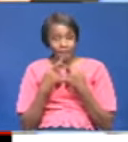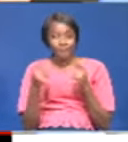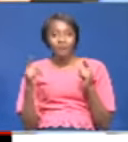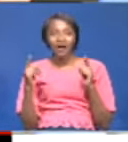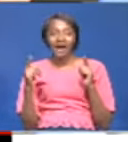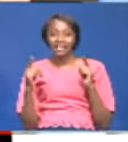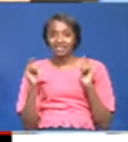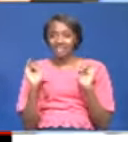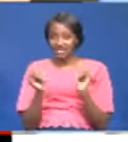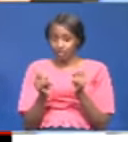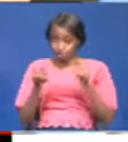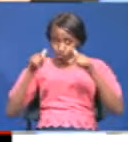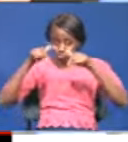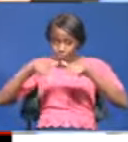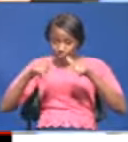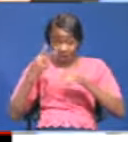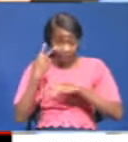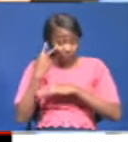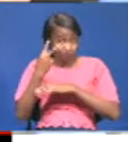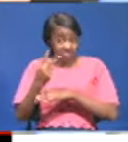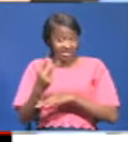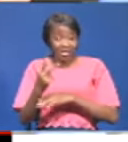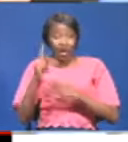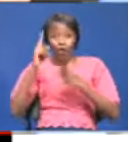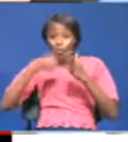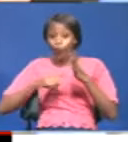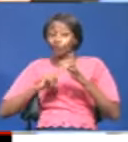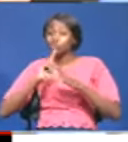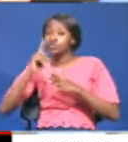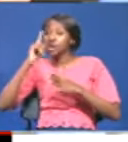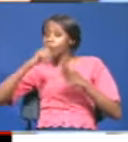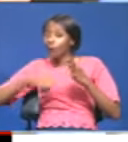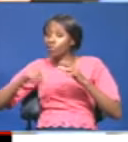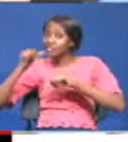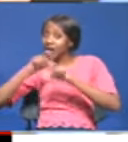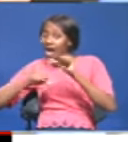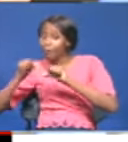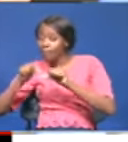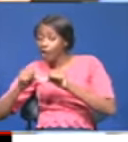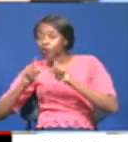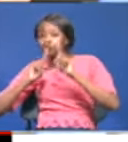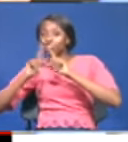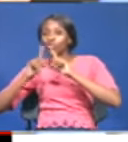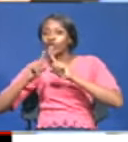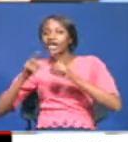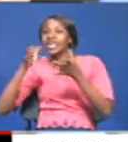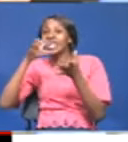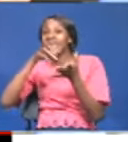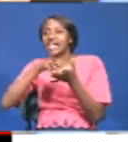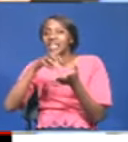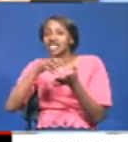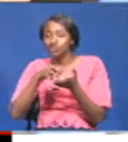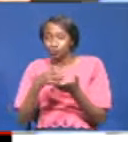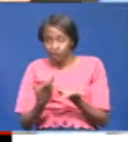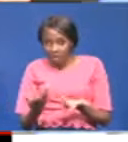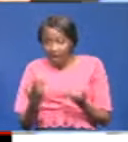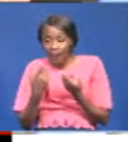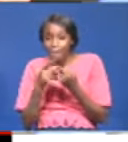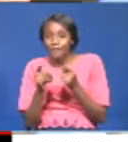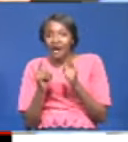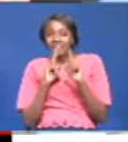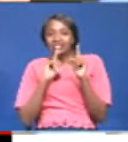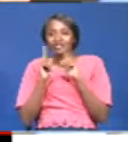that you did today, if you look at even what you said about what they were saying, they're talking about issues. So for the most part, they have been doing